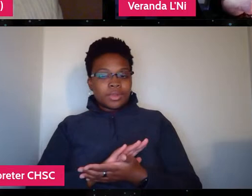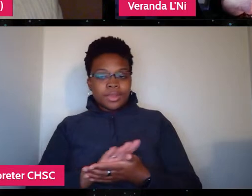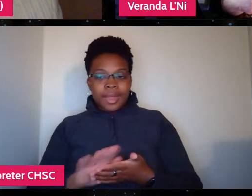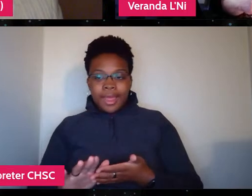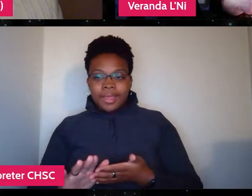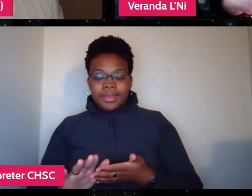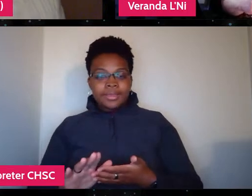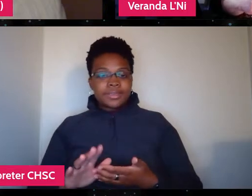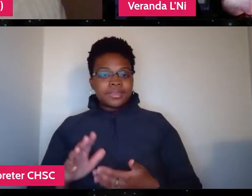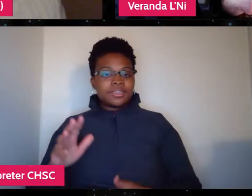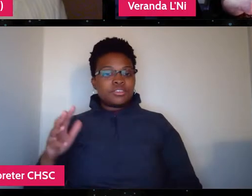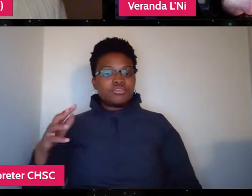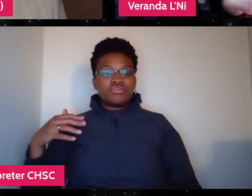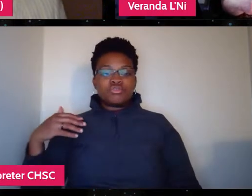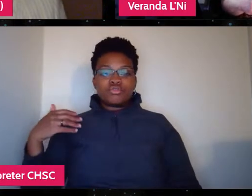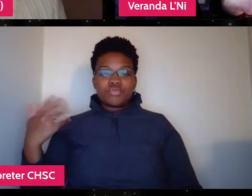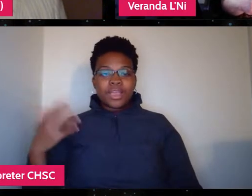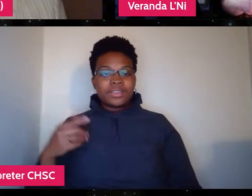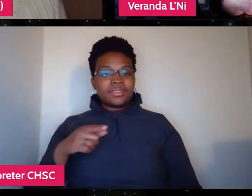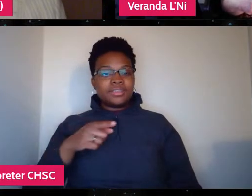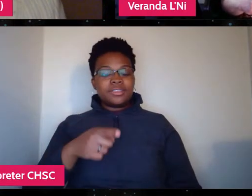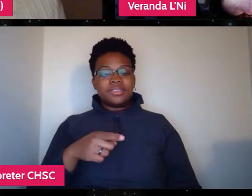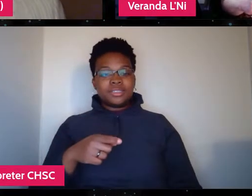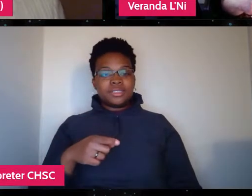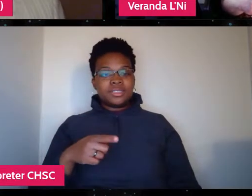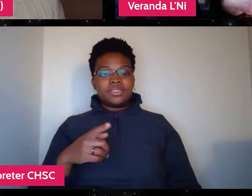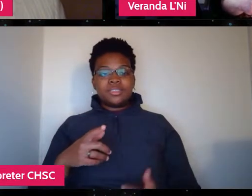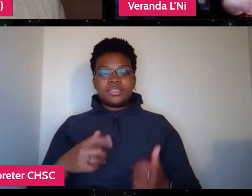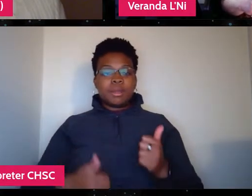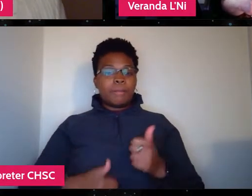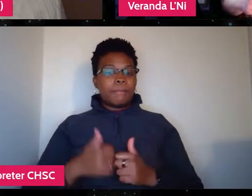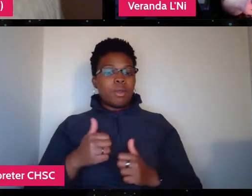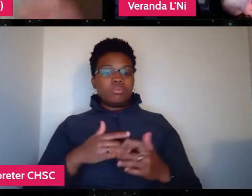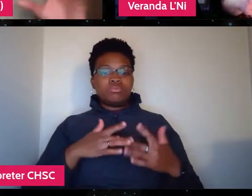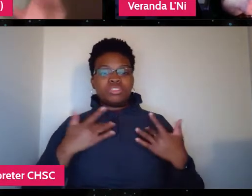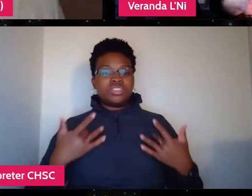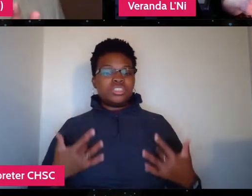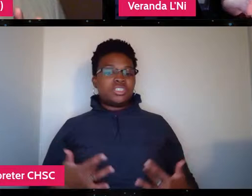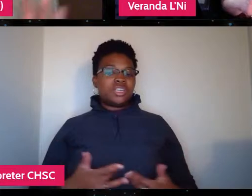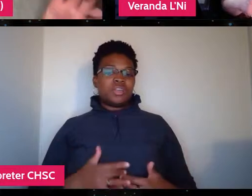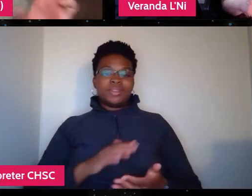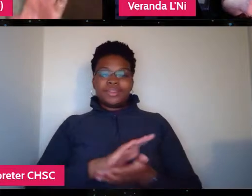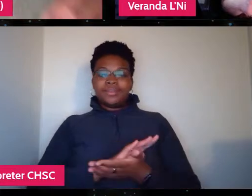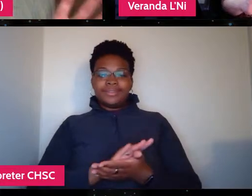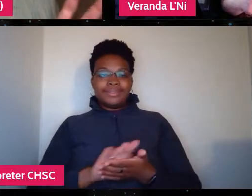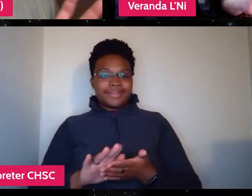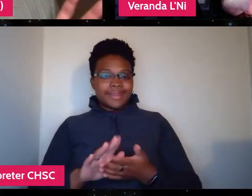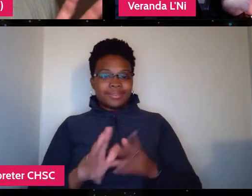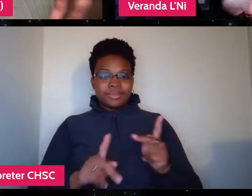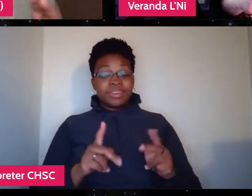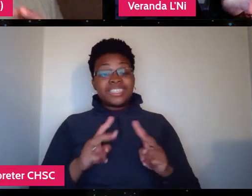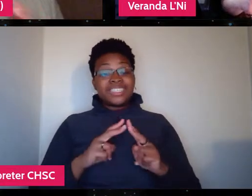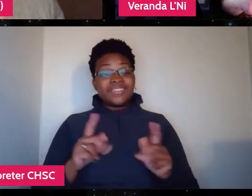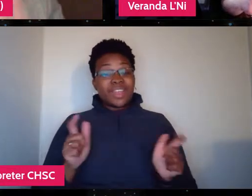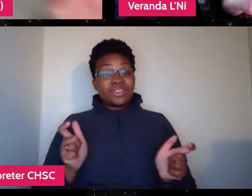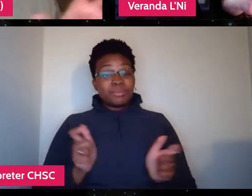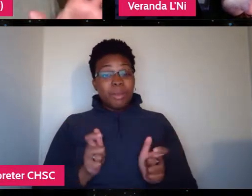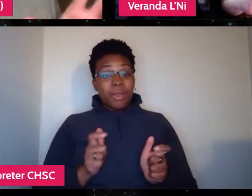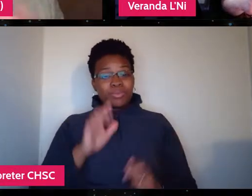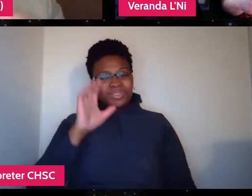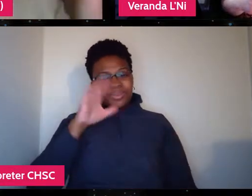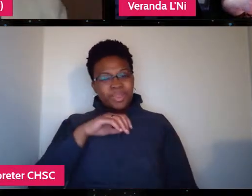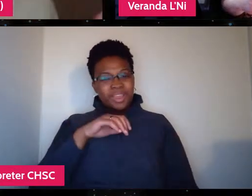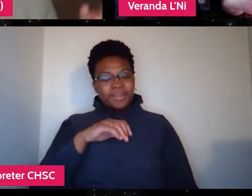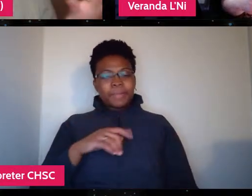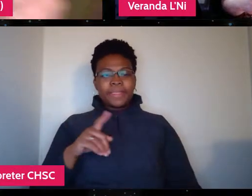crazy. She's like one of the most genuine, nice people. And she's very small, which is weird because, like, even